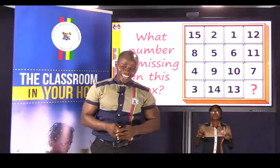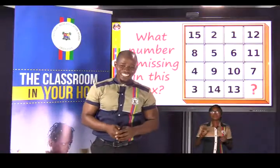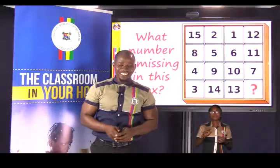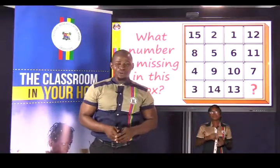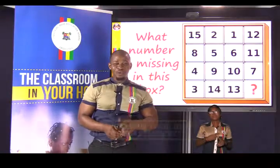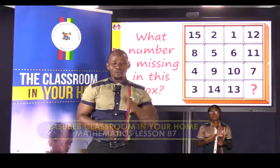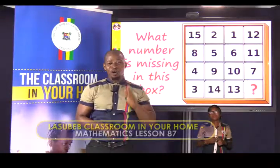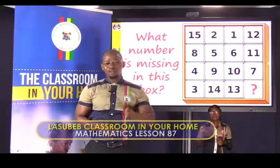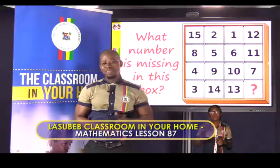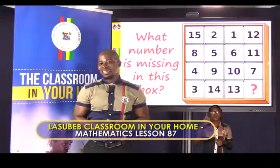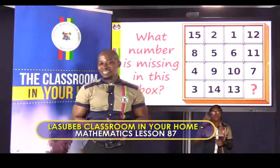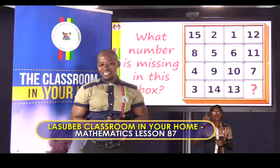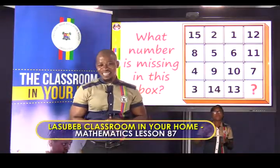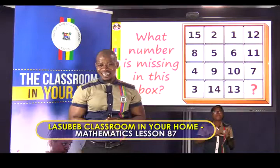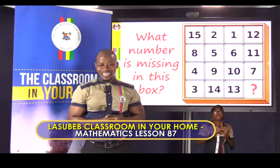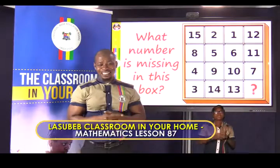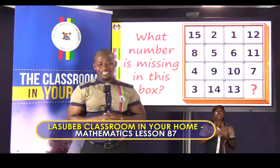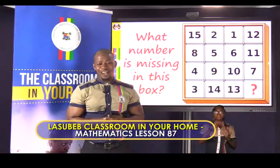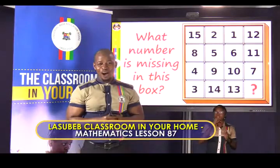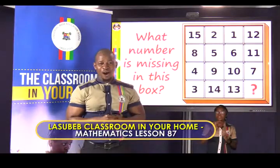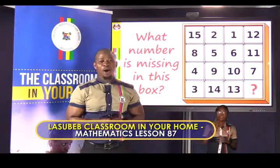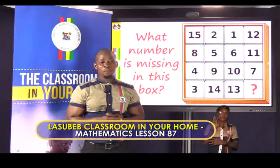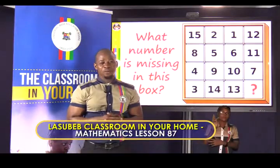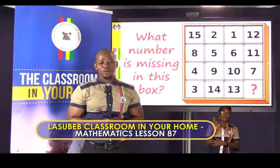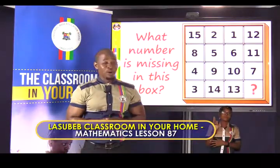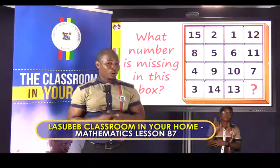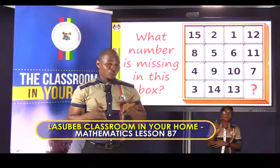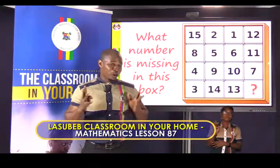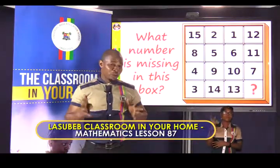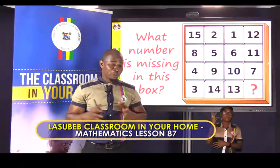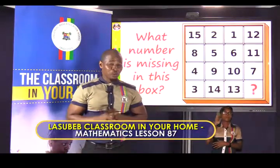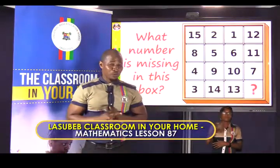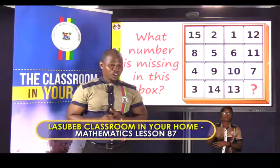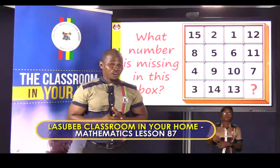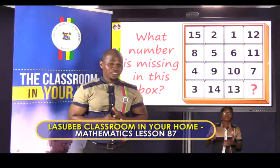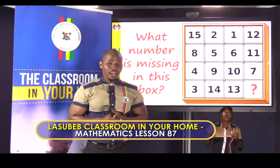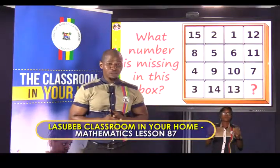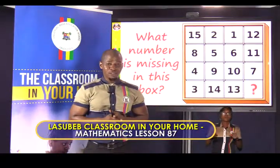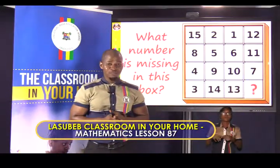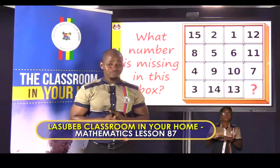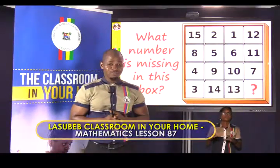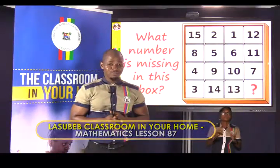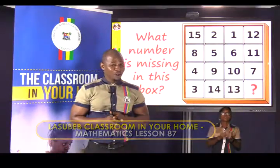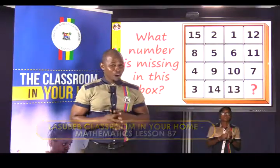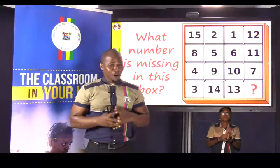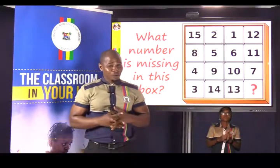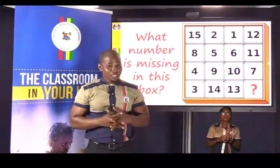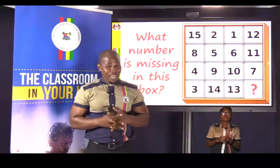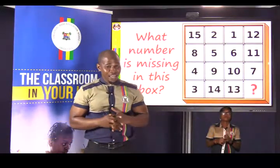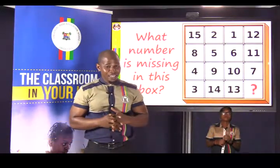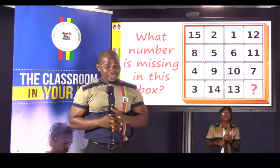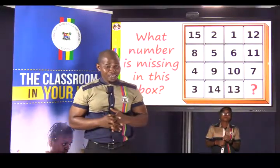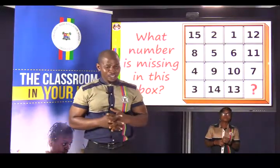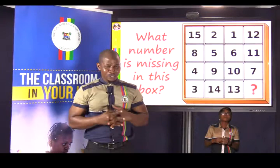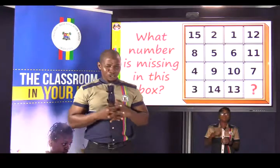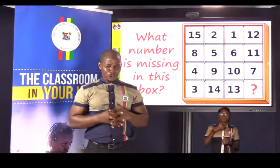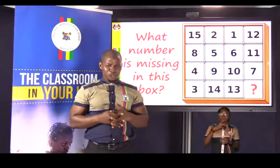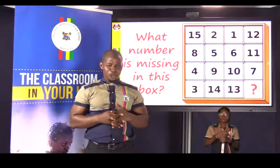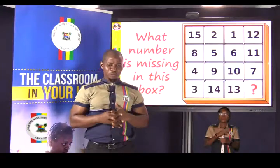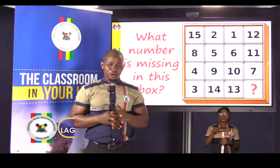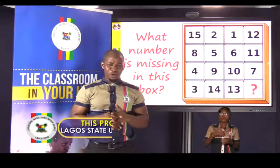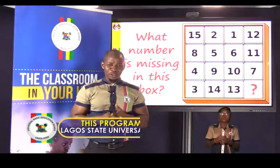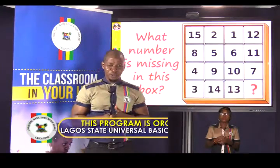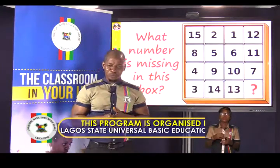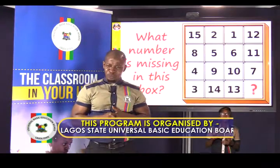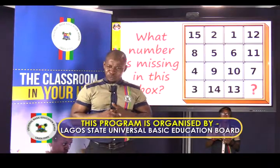Alrighty then, 1 minute is up. Were you able to figure it out? Almost there? You got